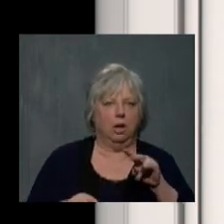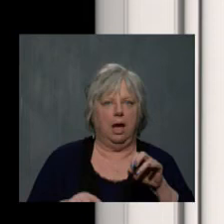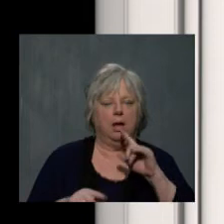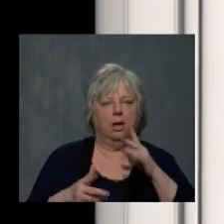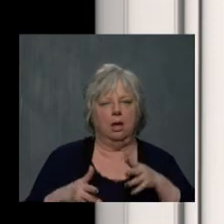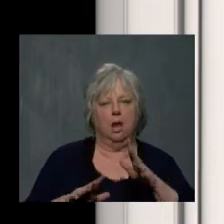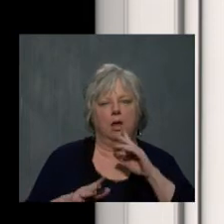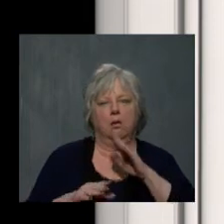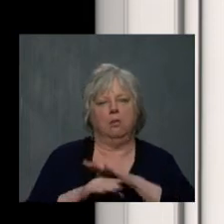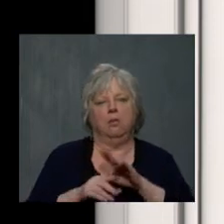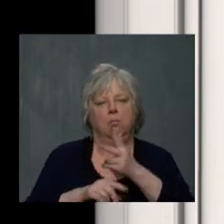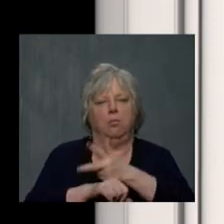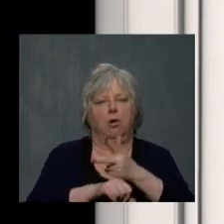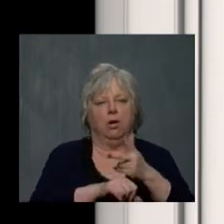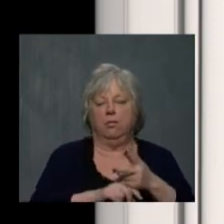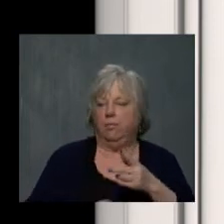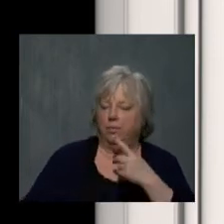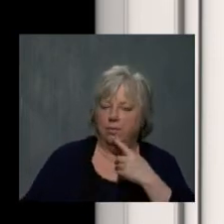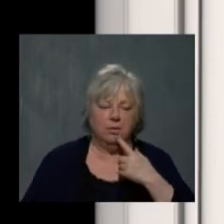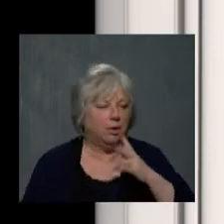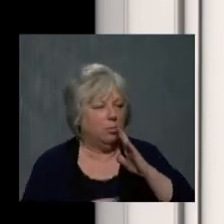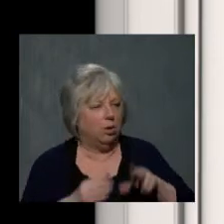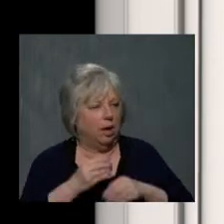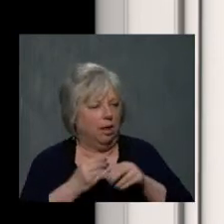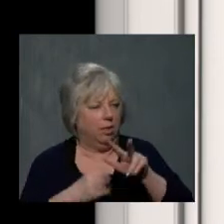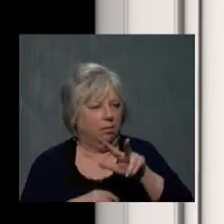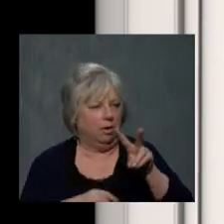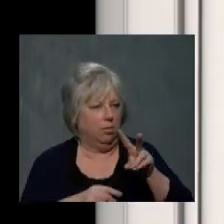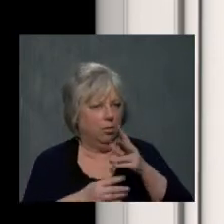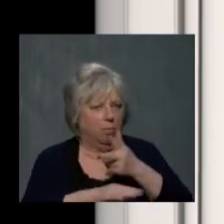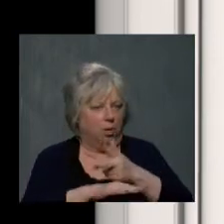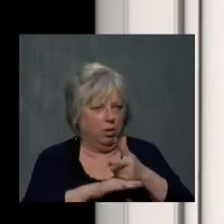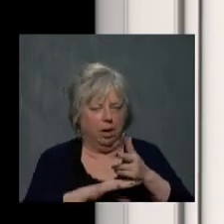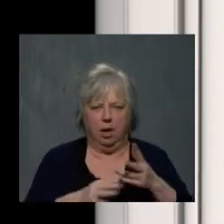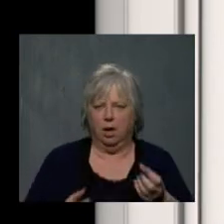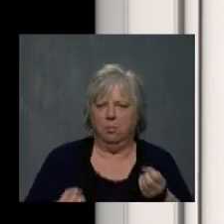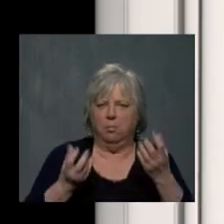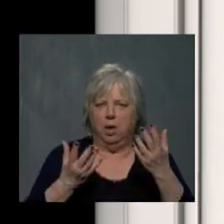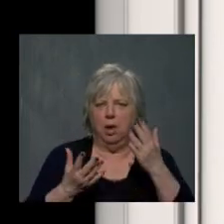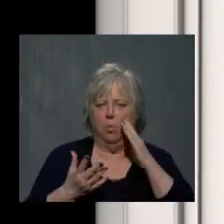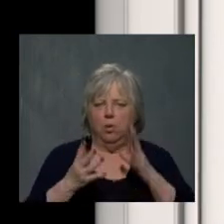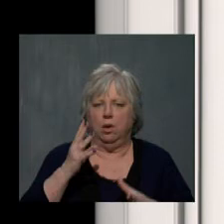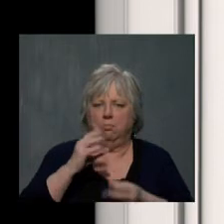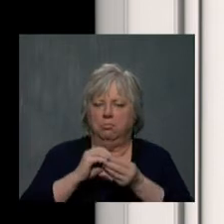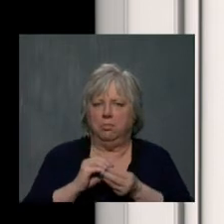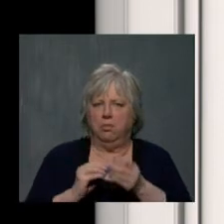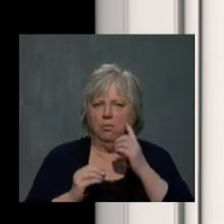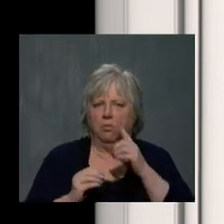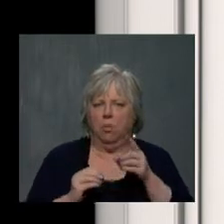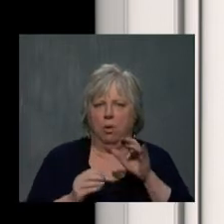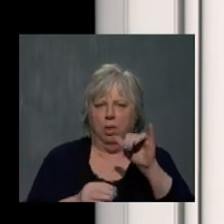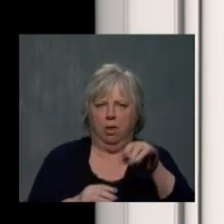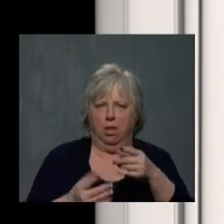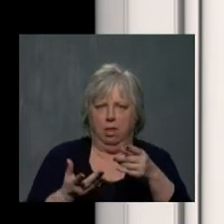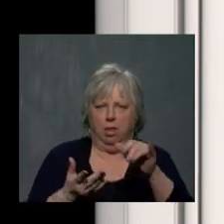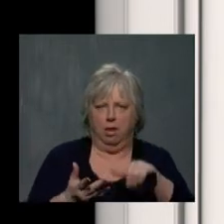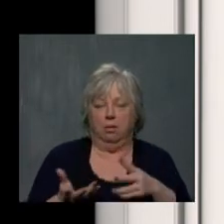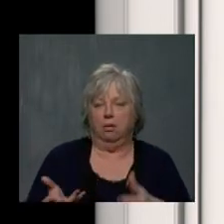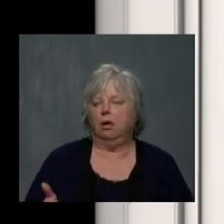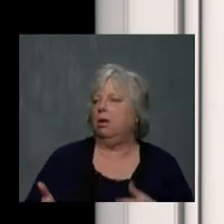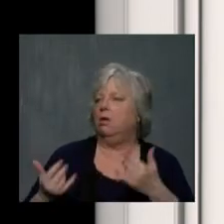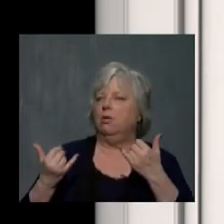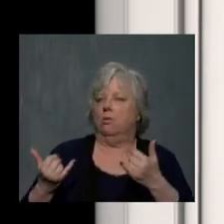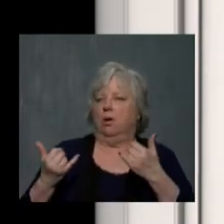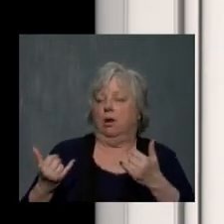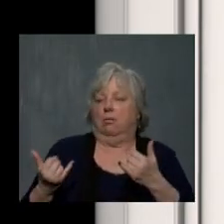parking. You said they was going to add 32 parking places. How many total parking places would that make for them? Well,